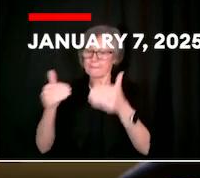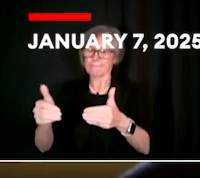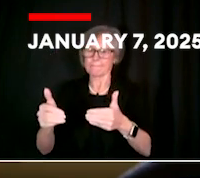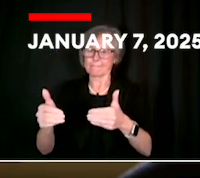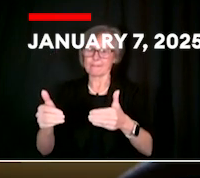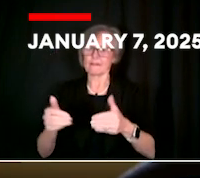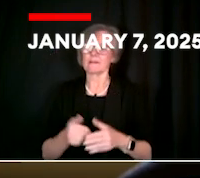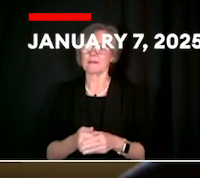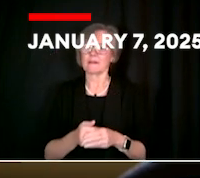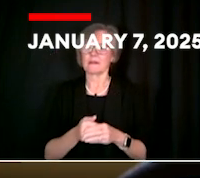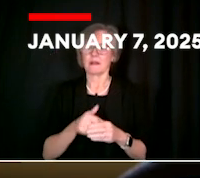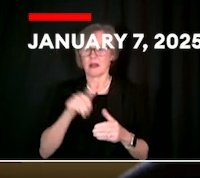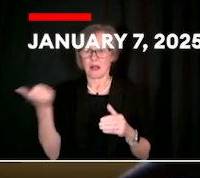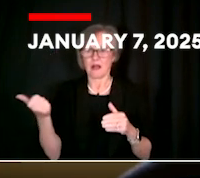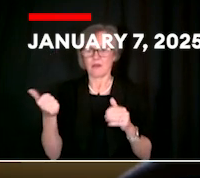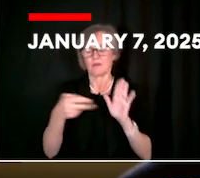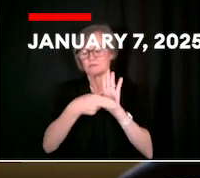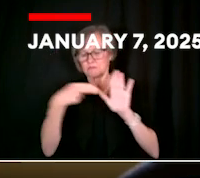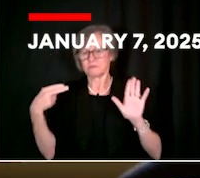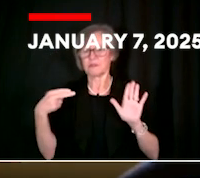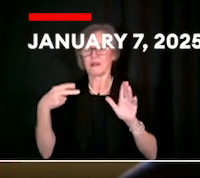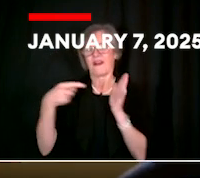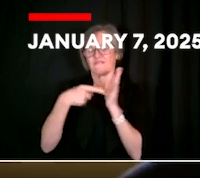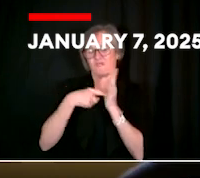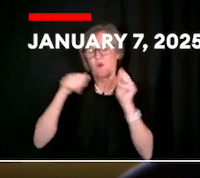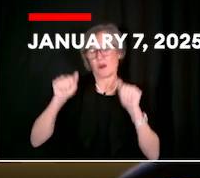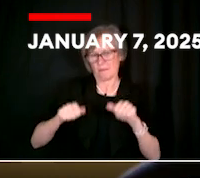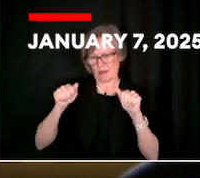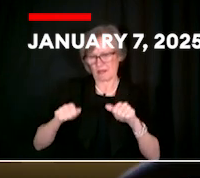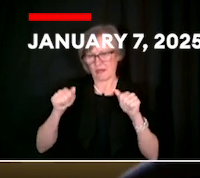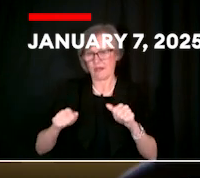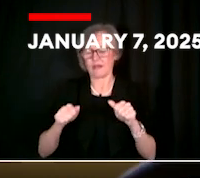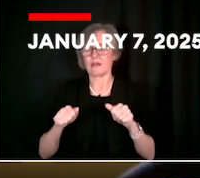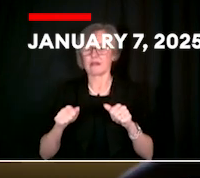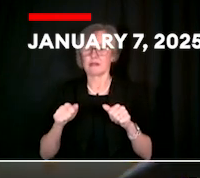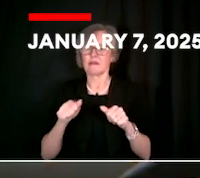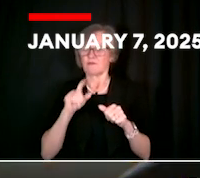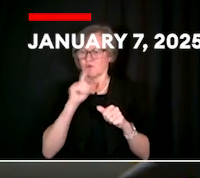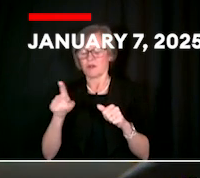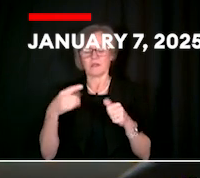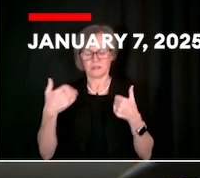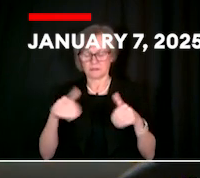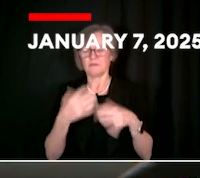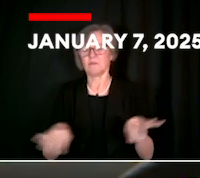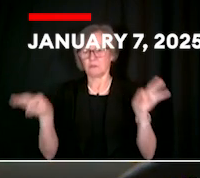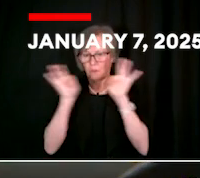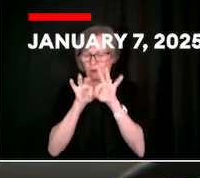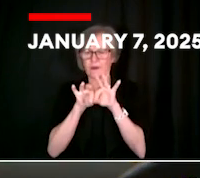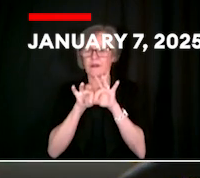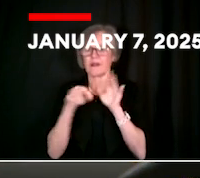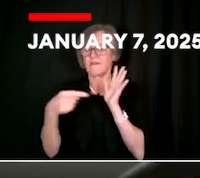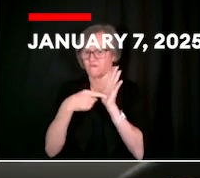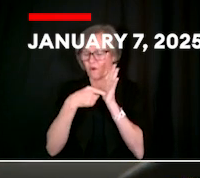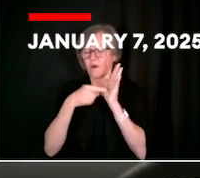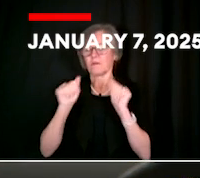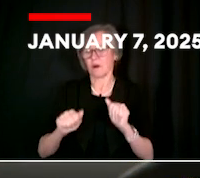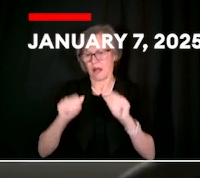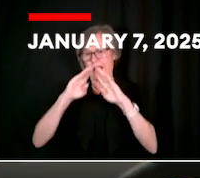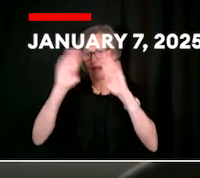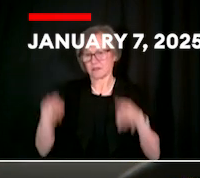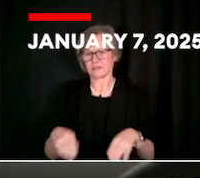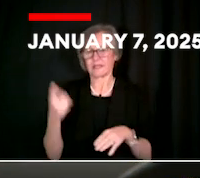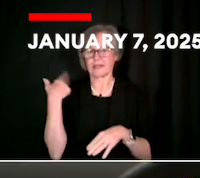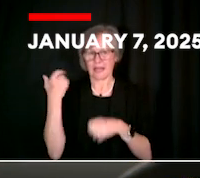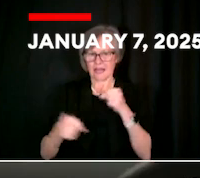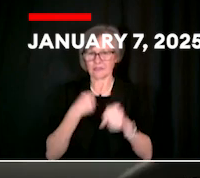a trademark for us is affordability, and nothing personifies that more than affordable housing. Last year at the